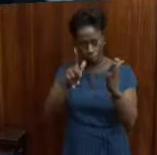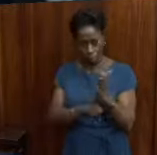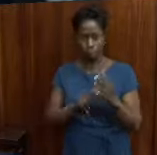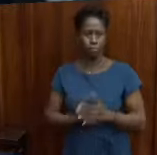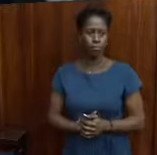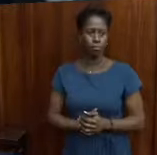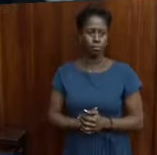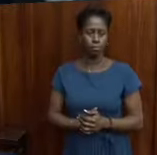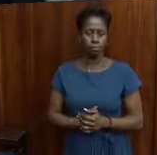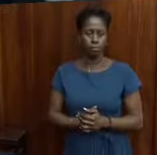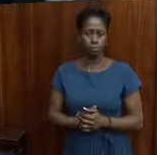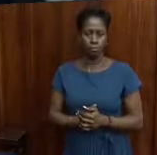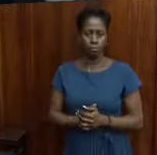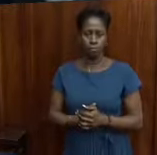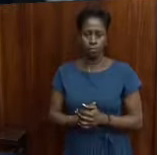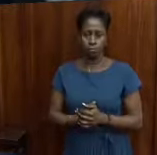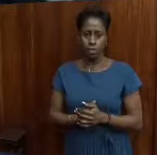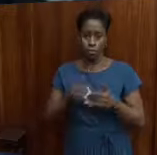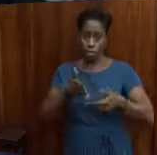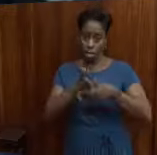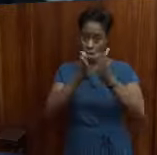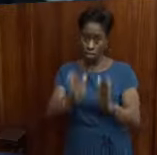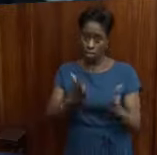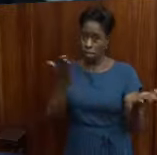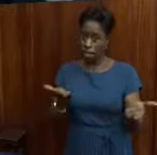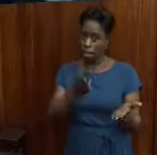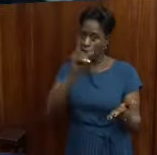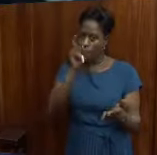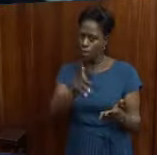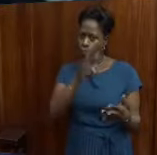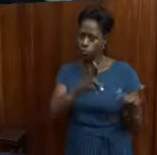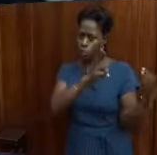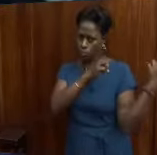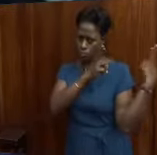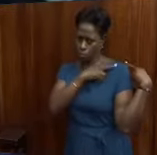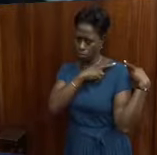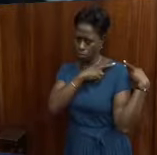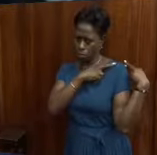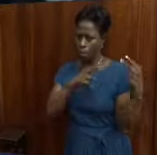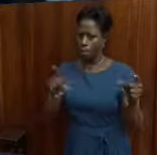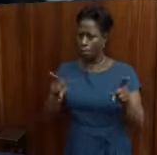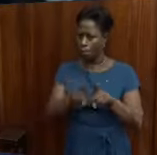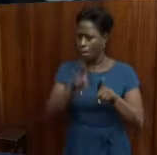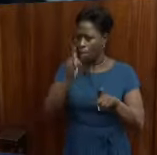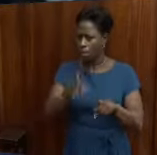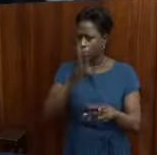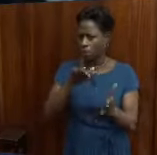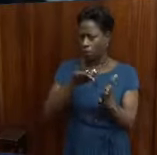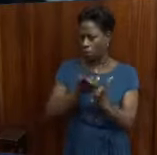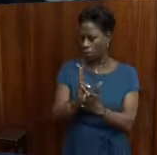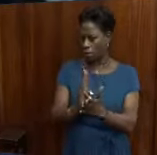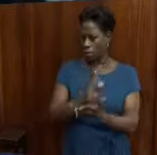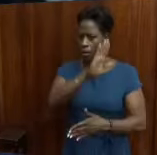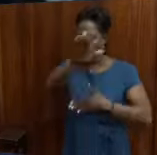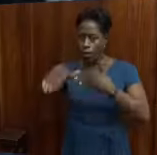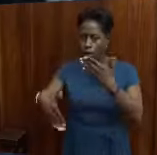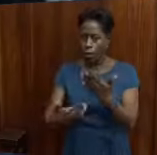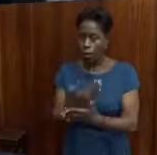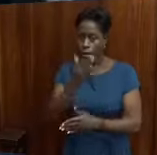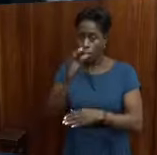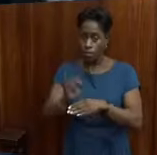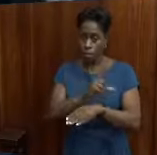Our leaders are held accountable and be held to the highest ethical standards. All St. Lucians have the opportunity